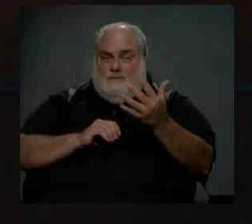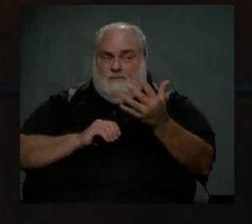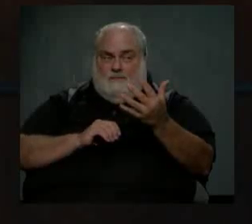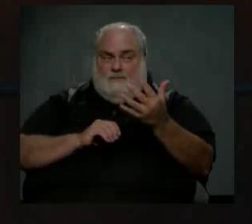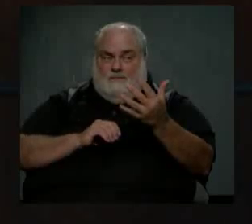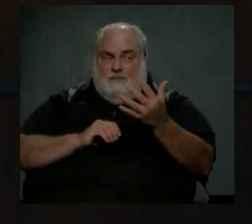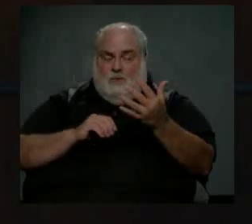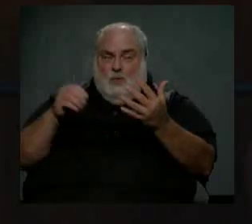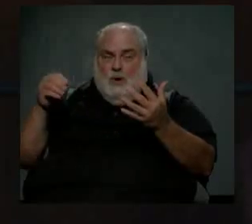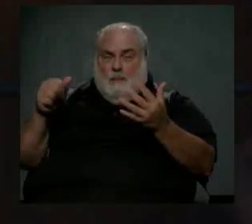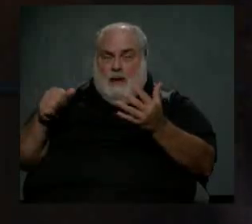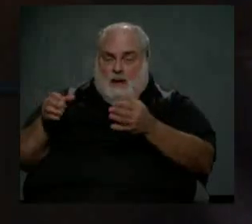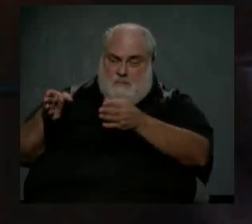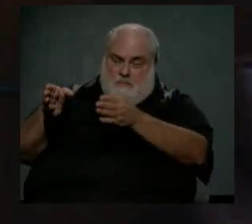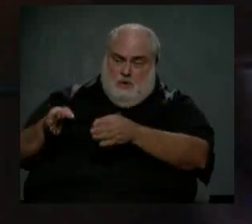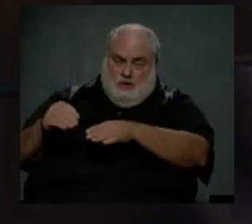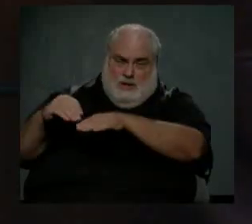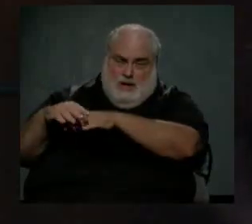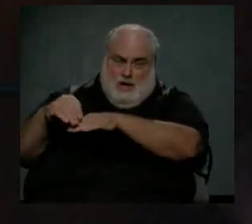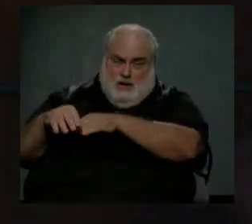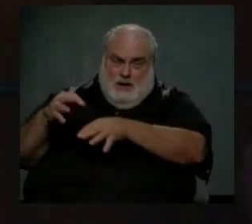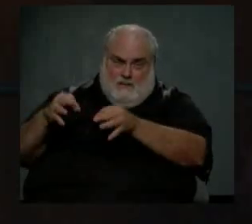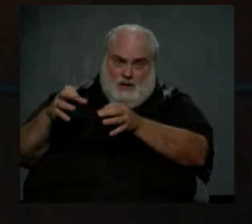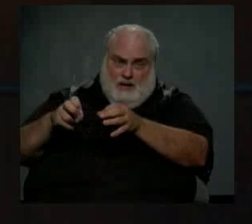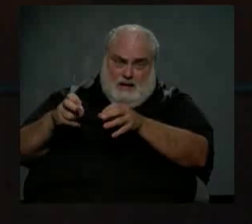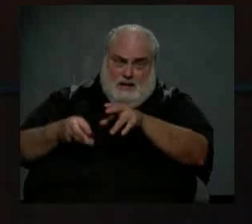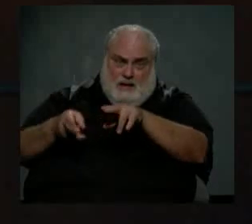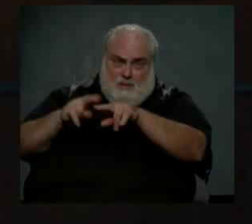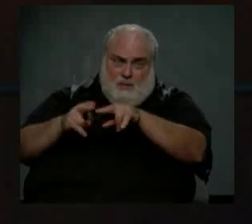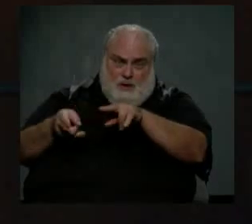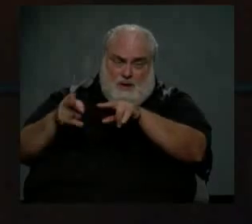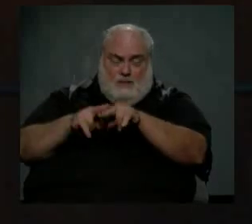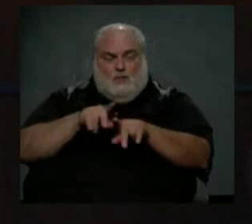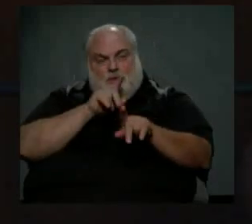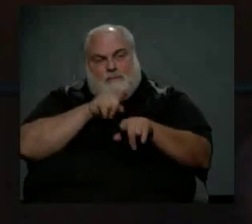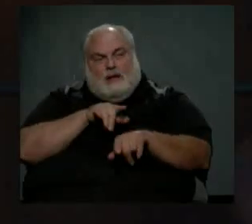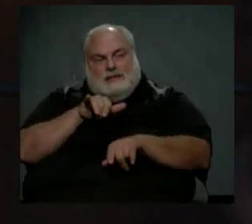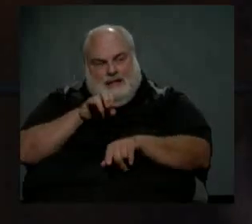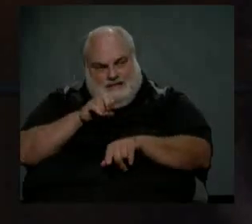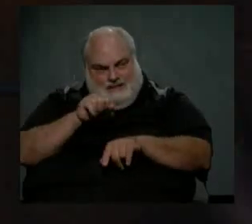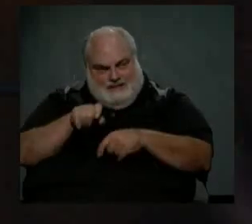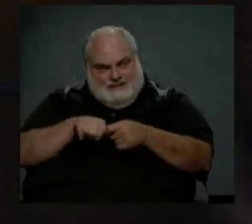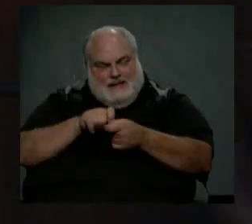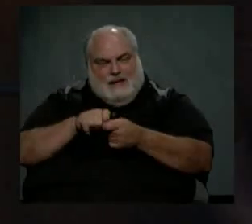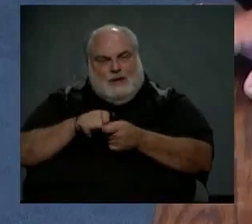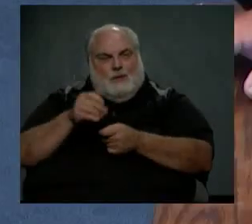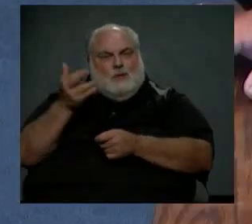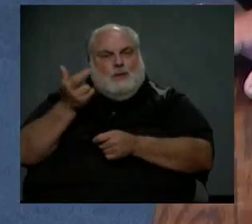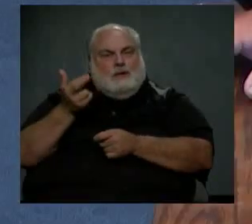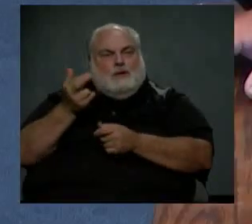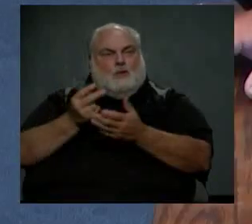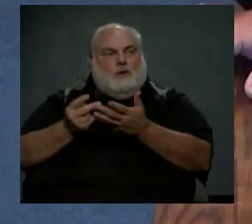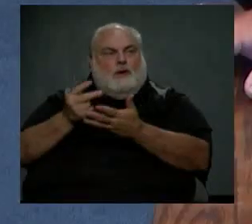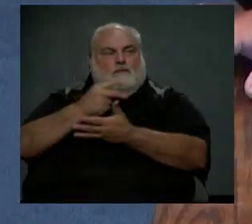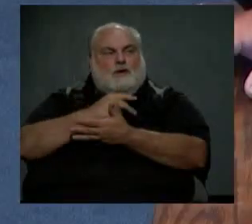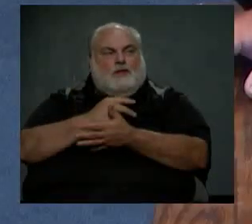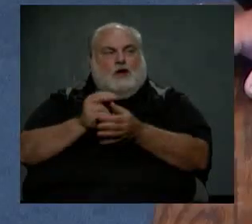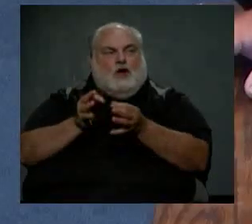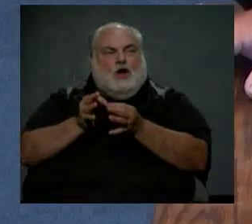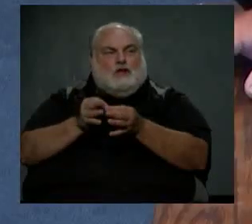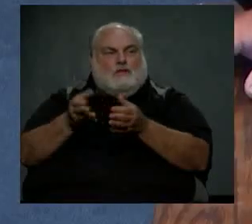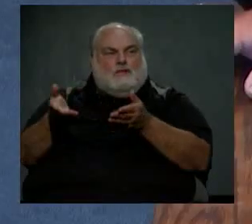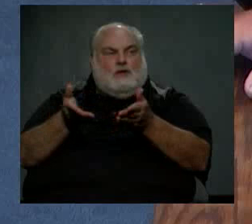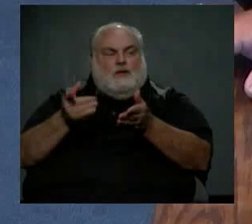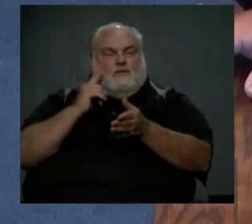We're paying a consultant to tell us whether we need to raise rates. That's exactly what we're doing. Yes, sir. This is reviewing the cost of services